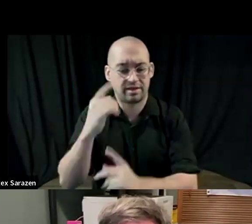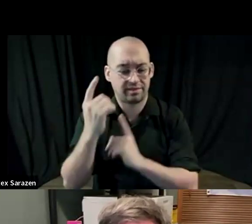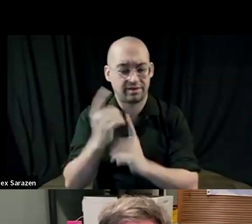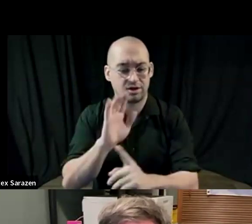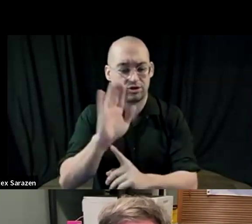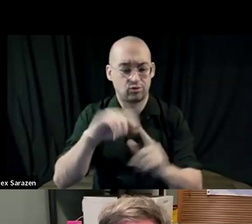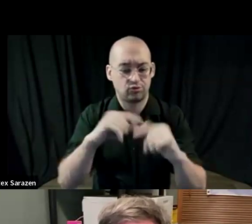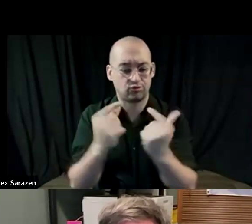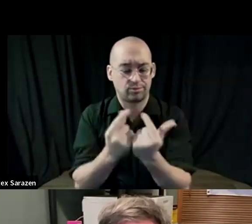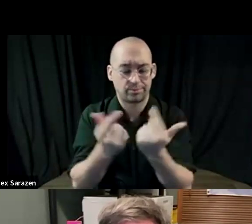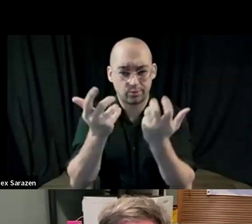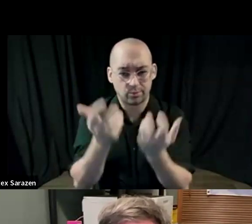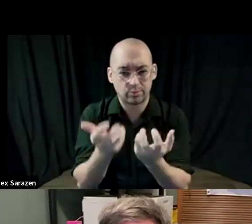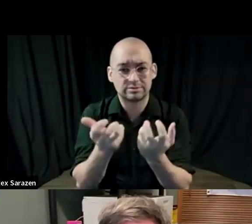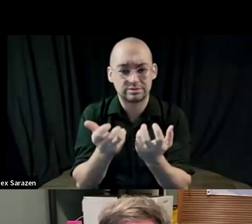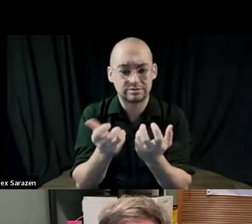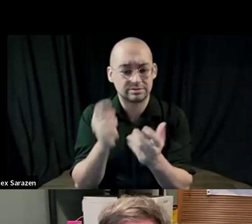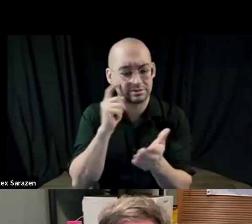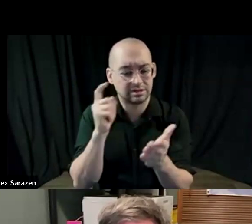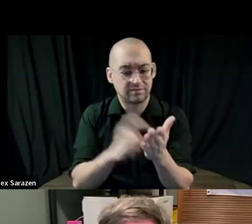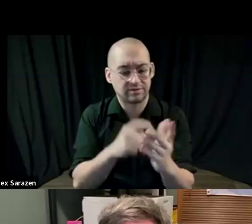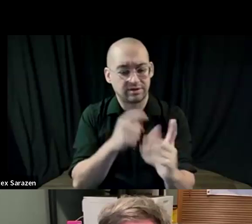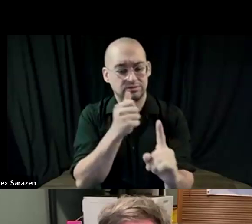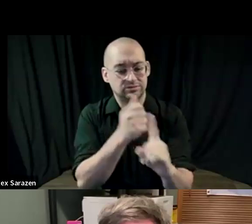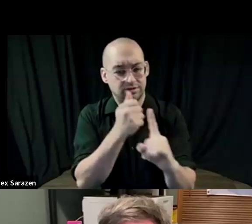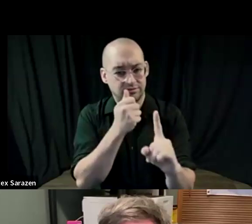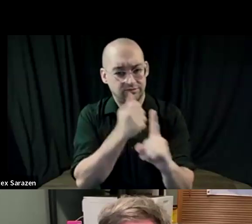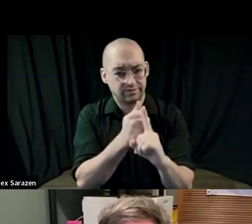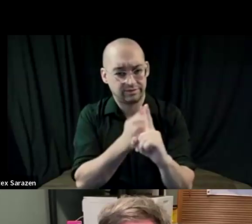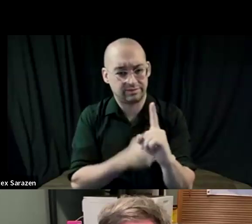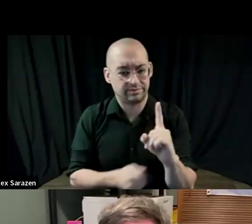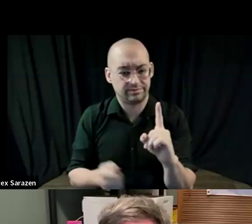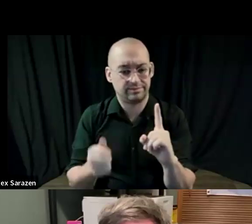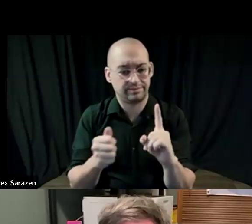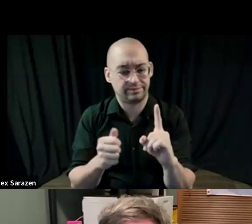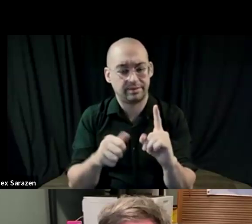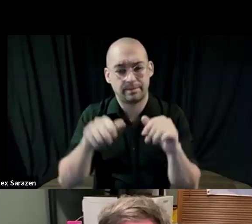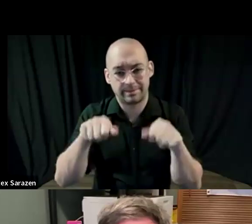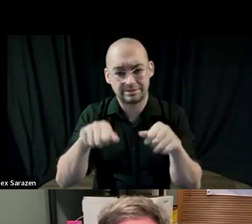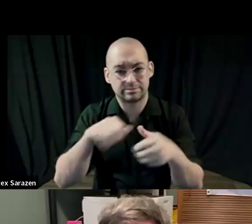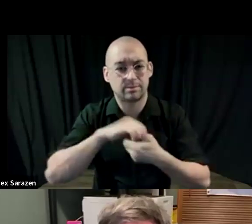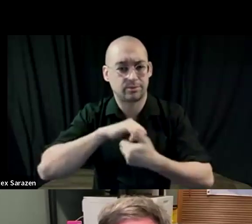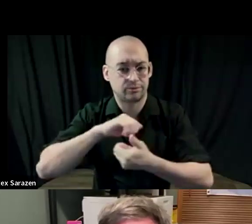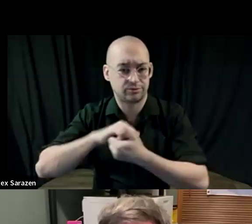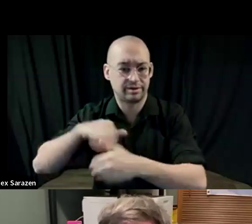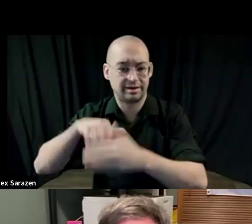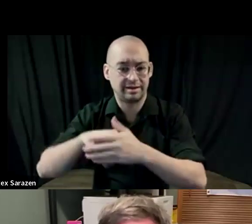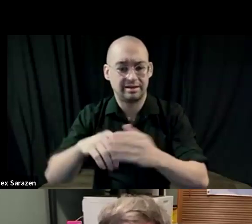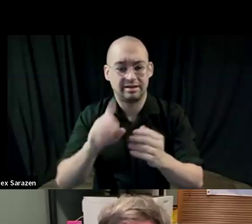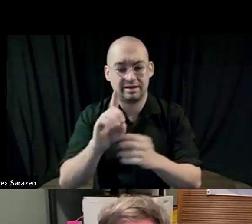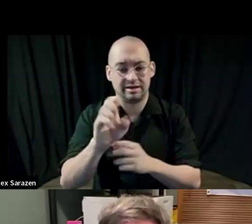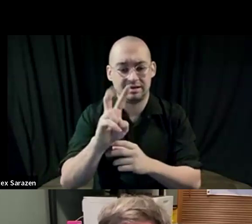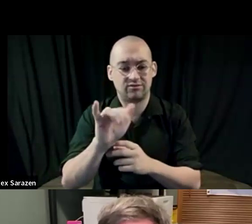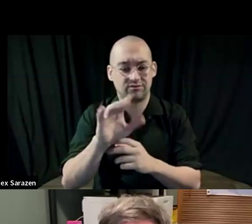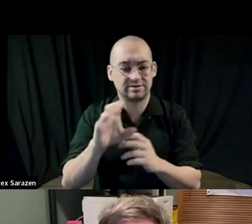want to identify yourself as, a potential partner in the device distribution